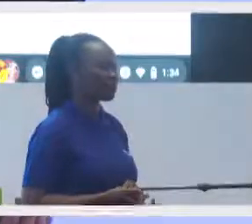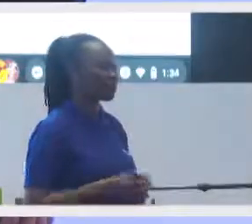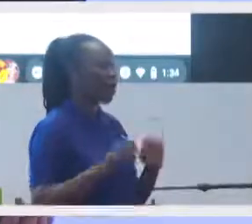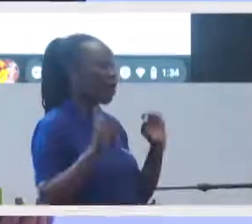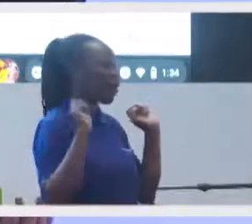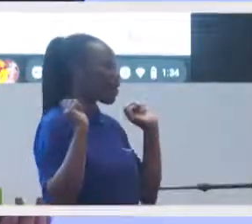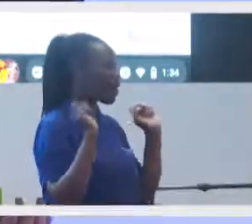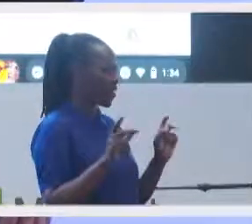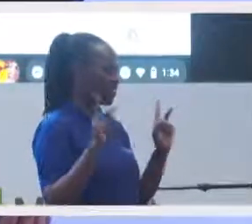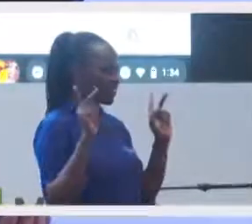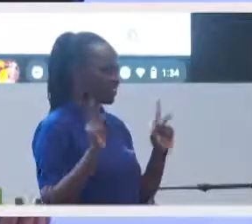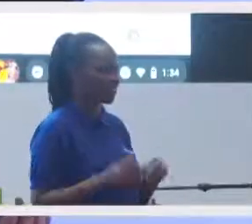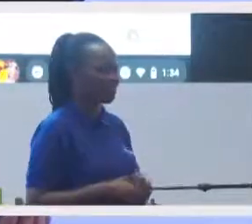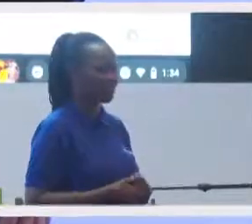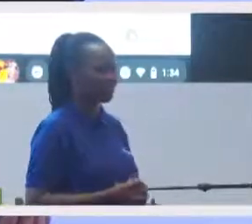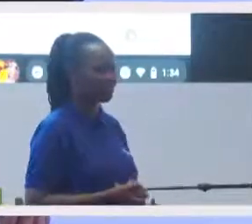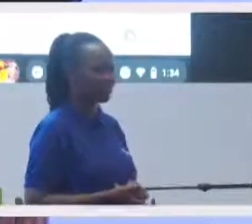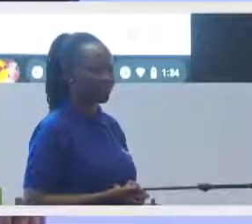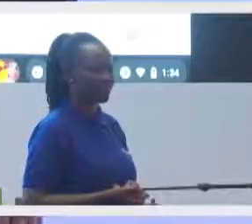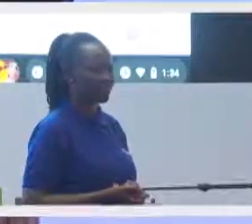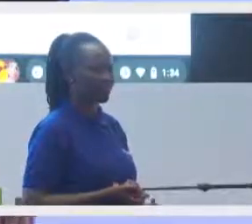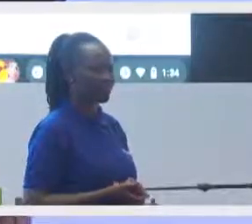right.